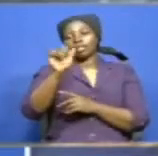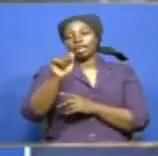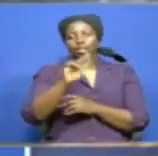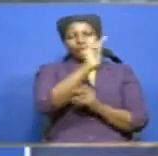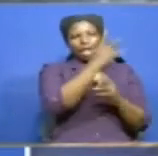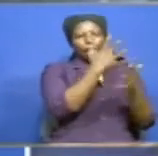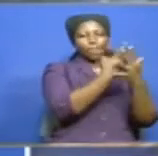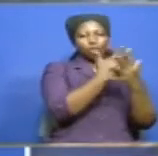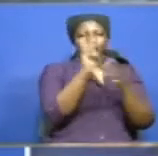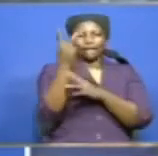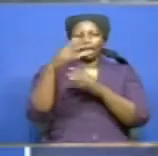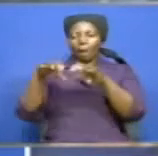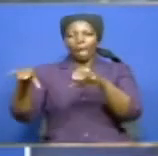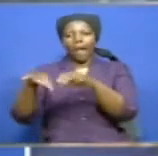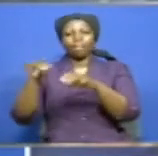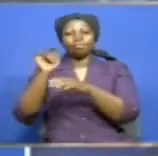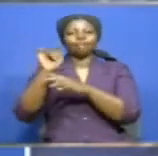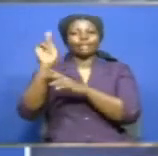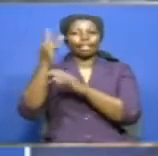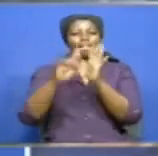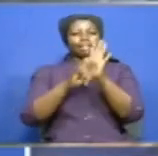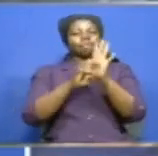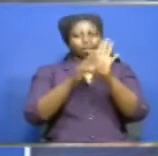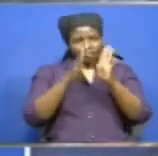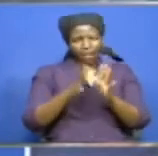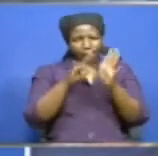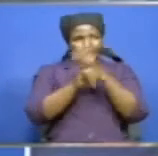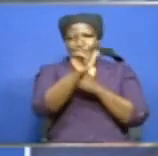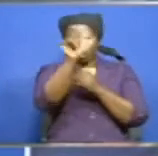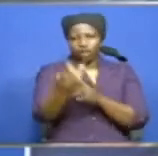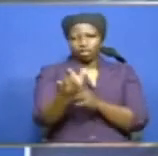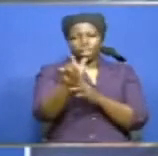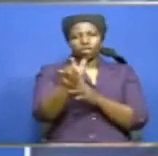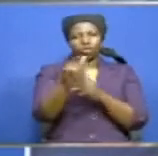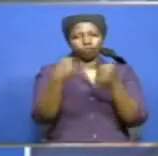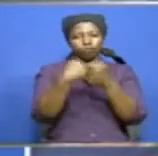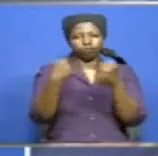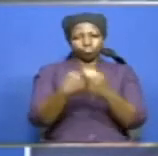Kenya Pipeline are Kenya's representatives at the Continental Showpiece.